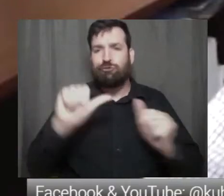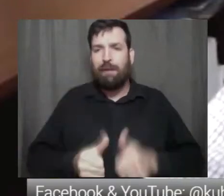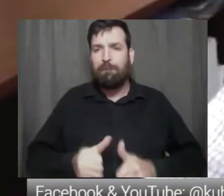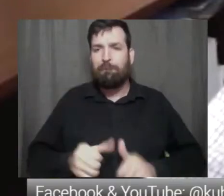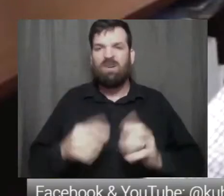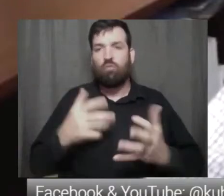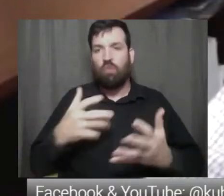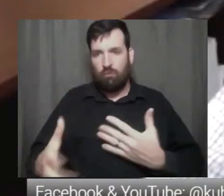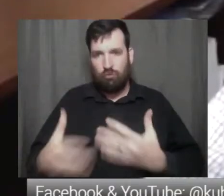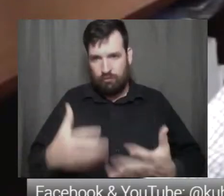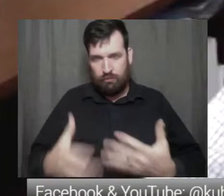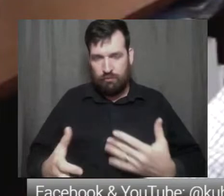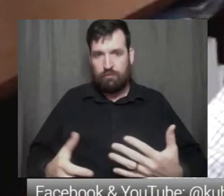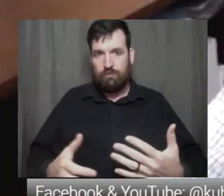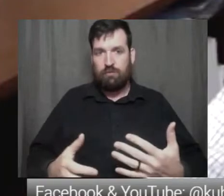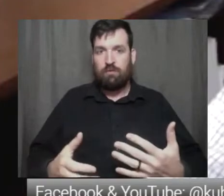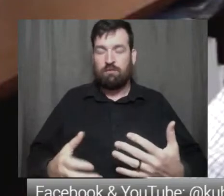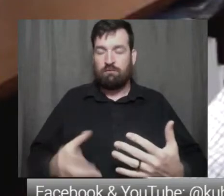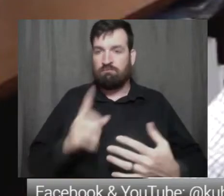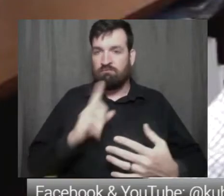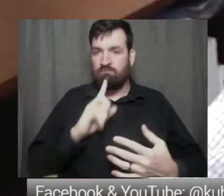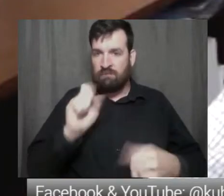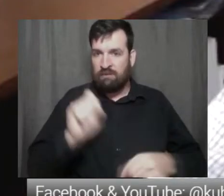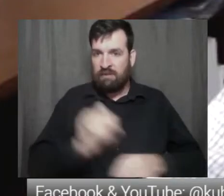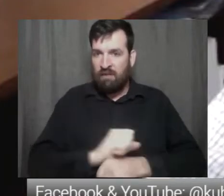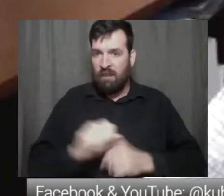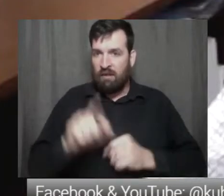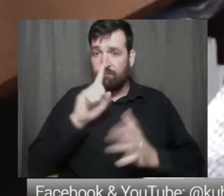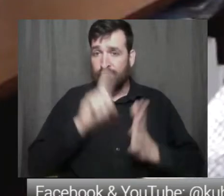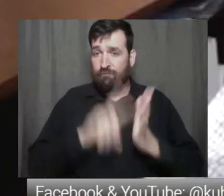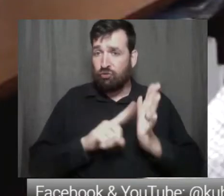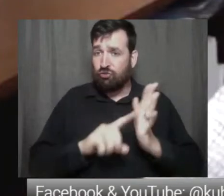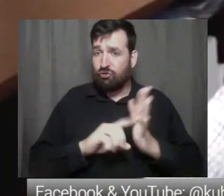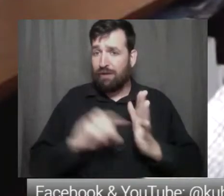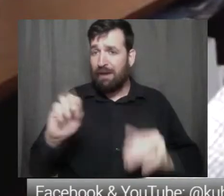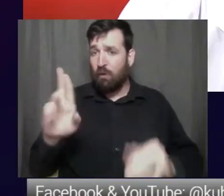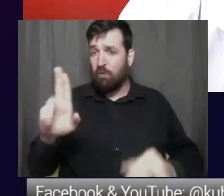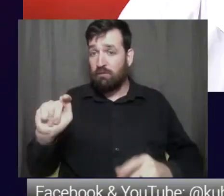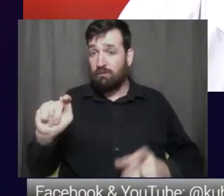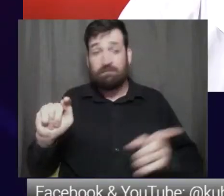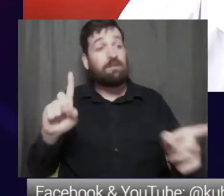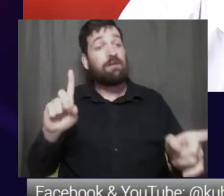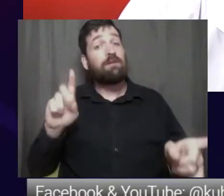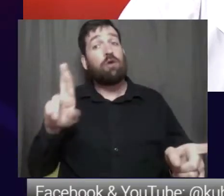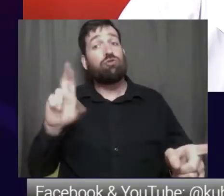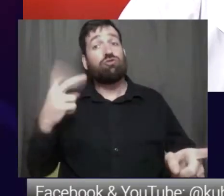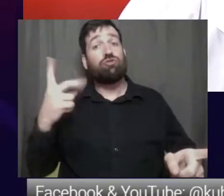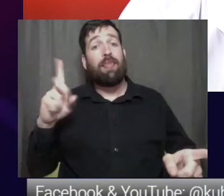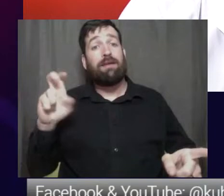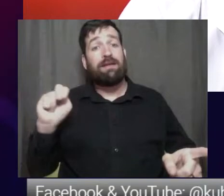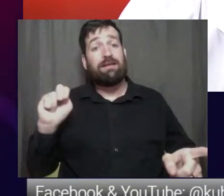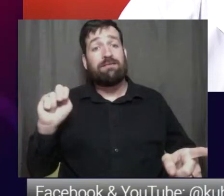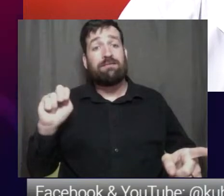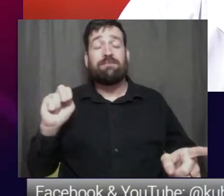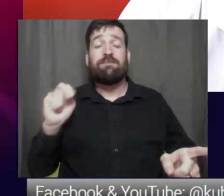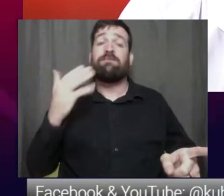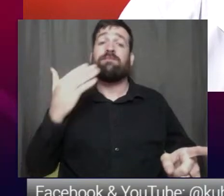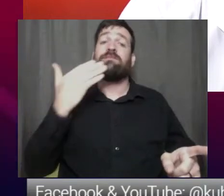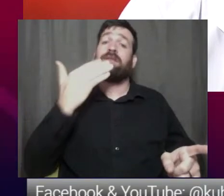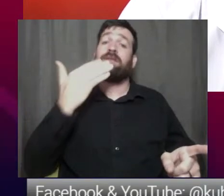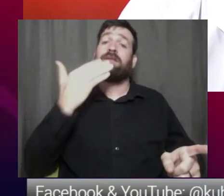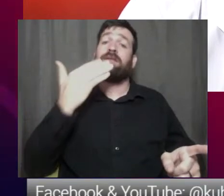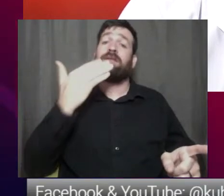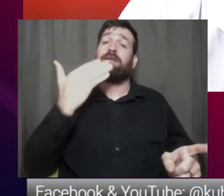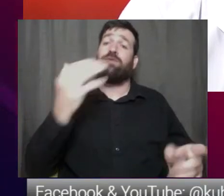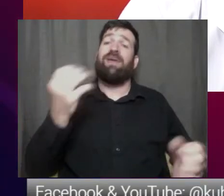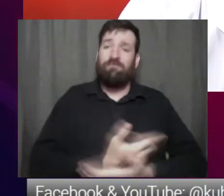the case may be. Definitely get those things checked out. And then to Dr. Sheldon, just thank you for everything you've done for my